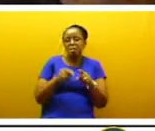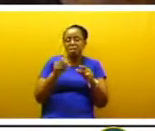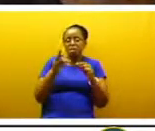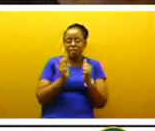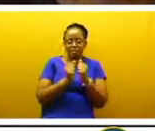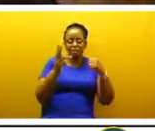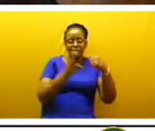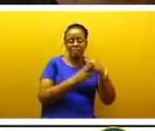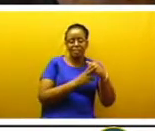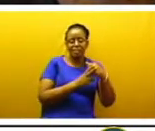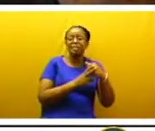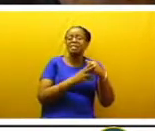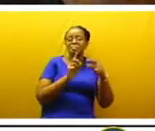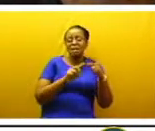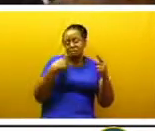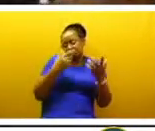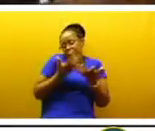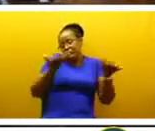And